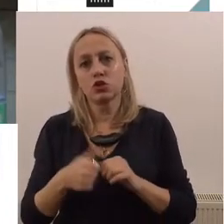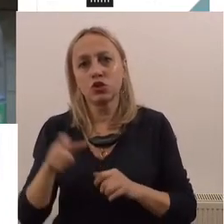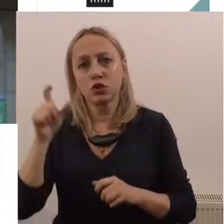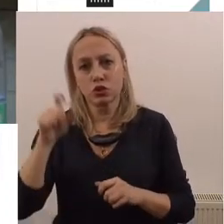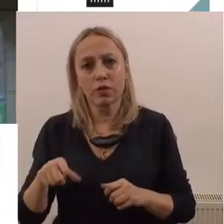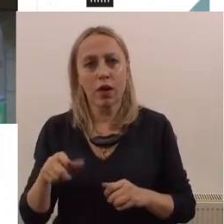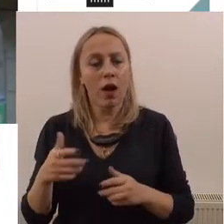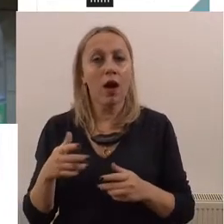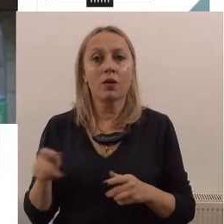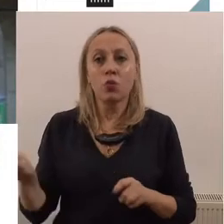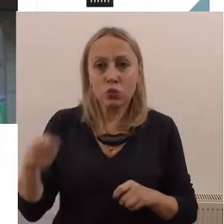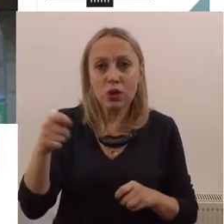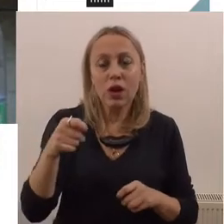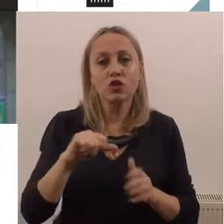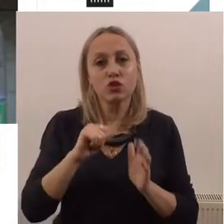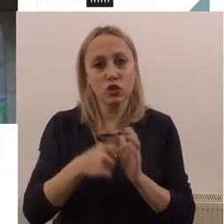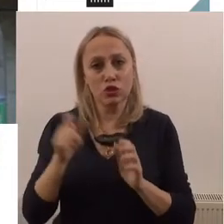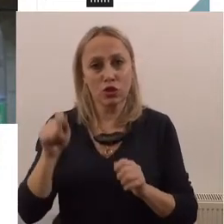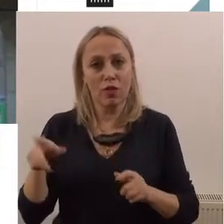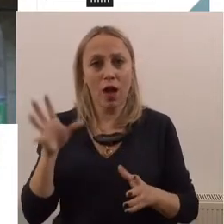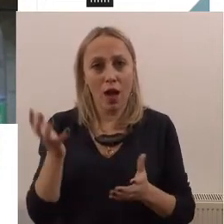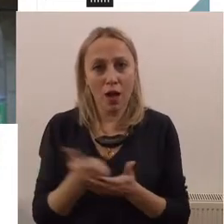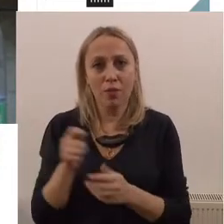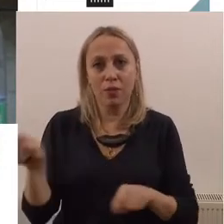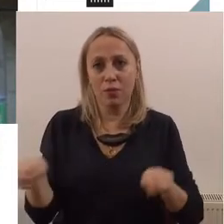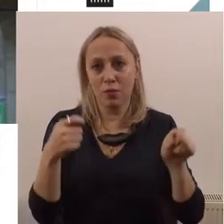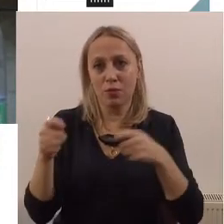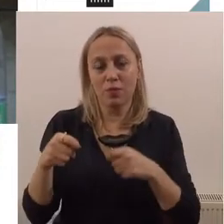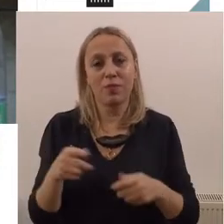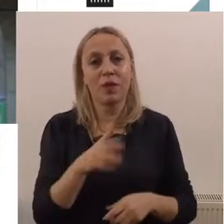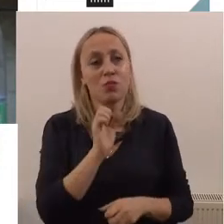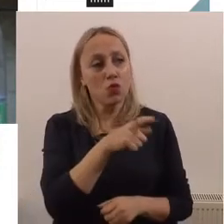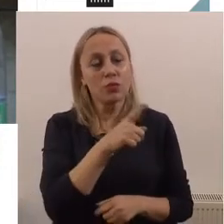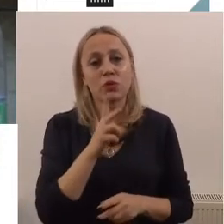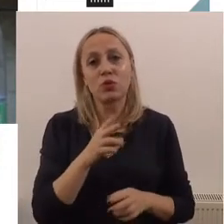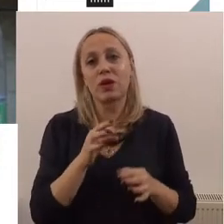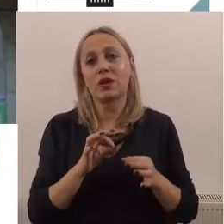employing people with disabilities in VUXA.